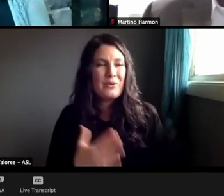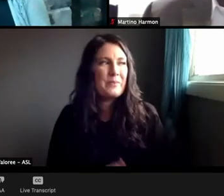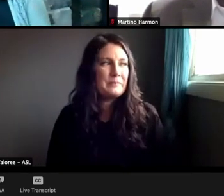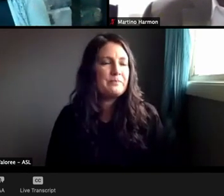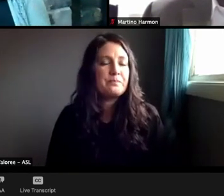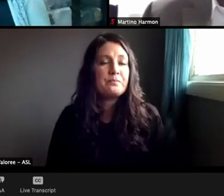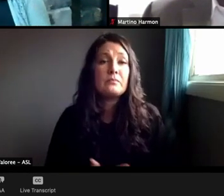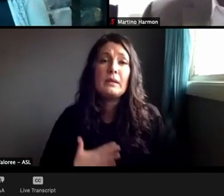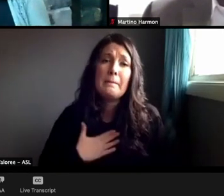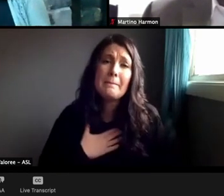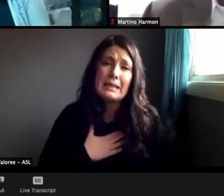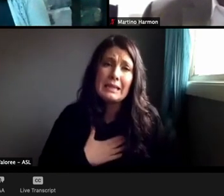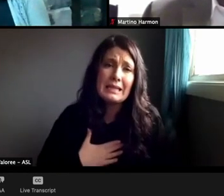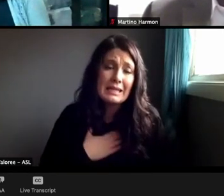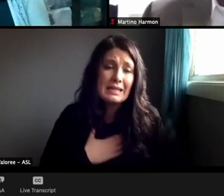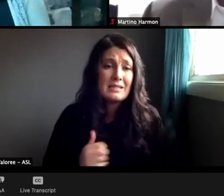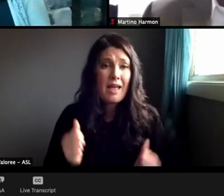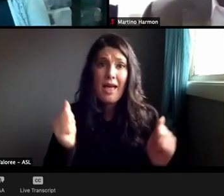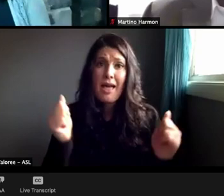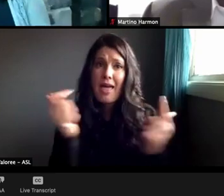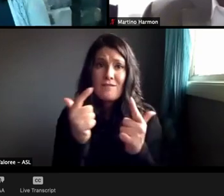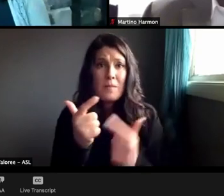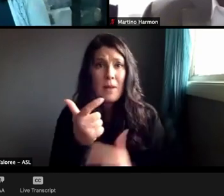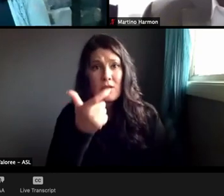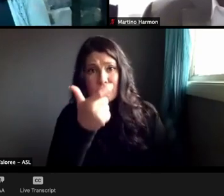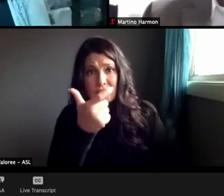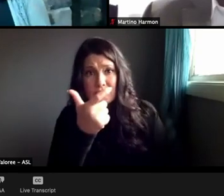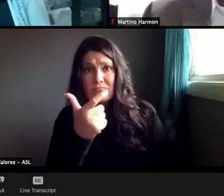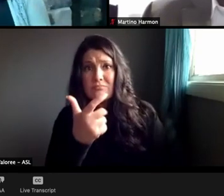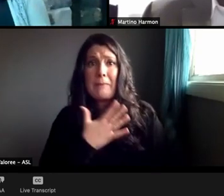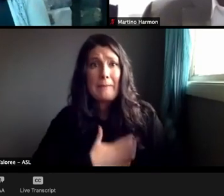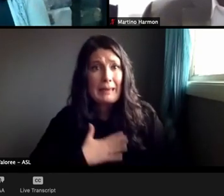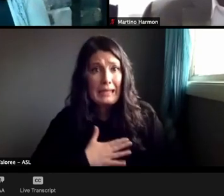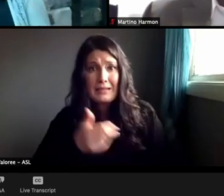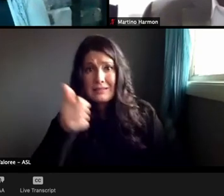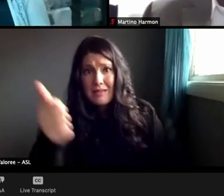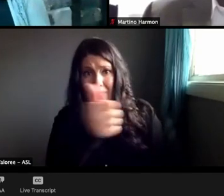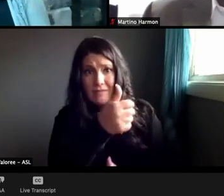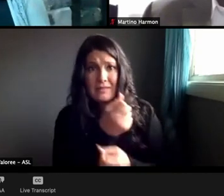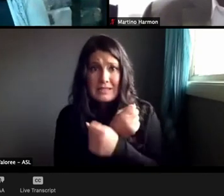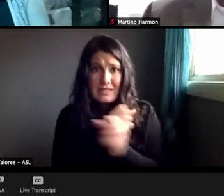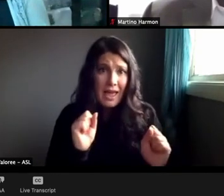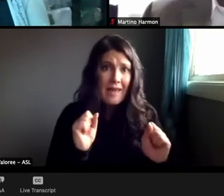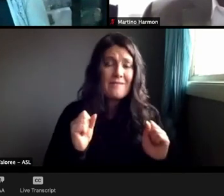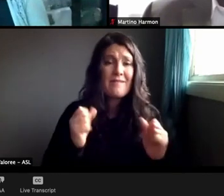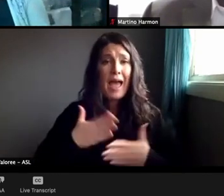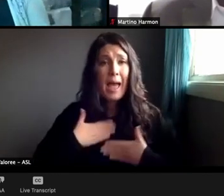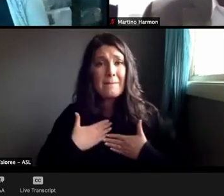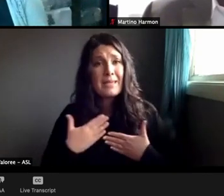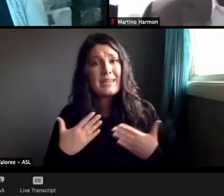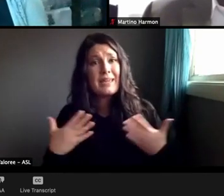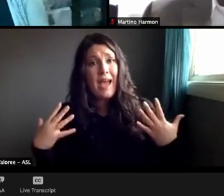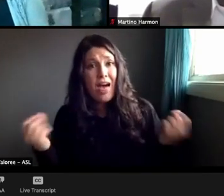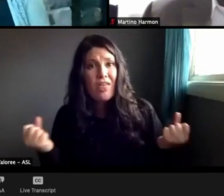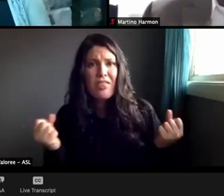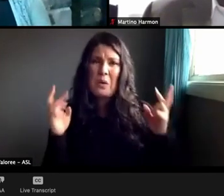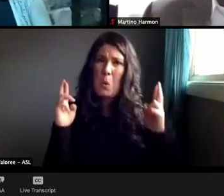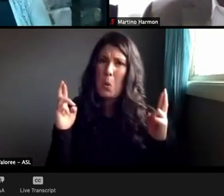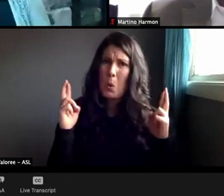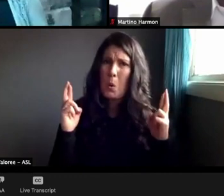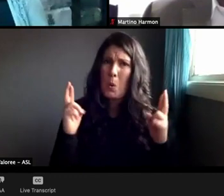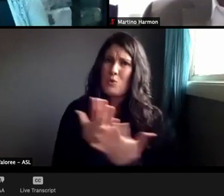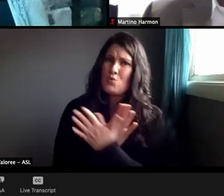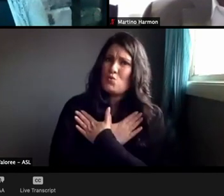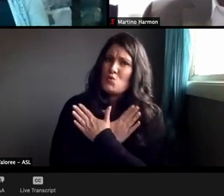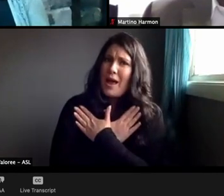Please, everybody who's listening in, have a safe and healthy, happy and hopefully restful Thanksgiving break. It's